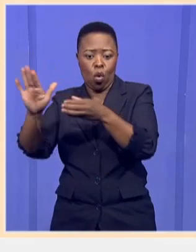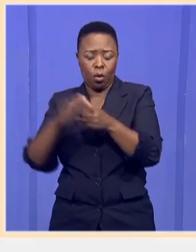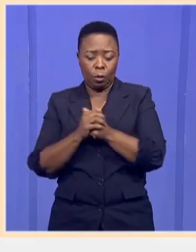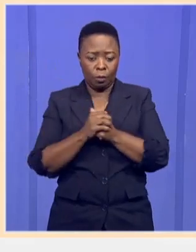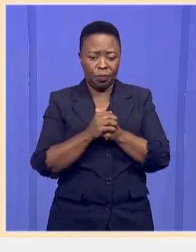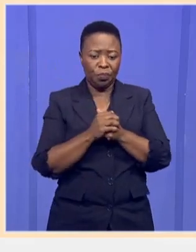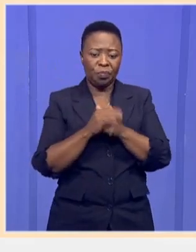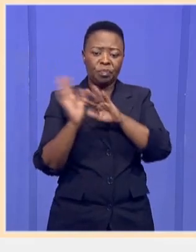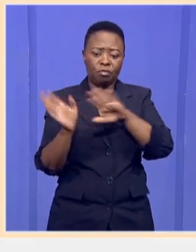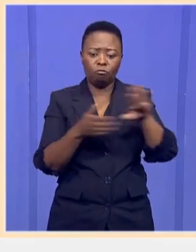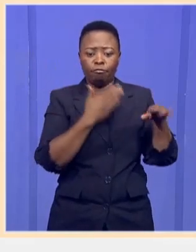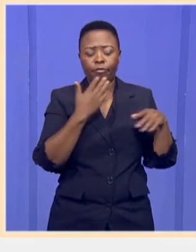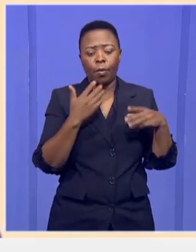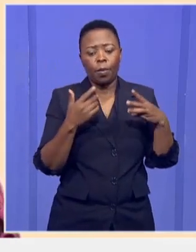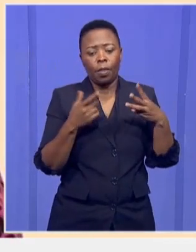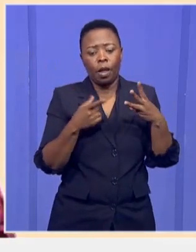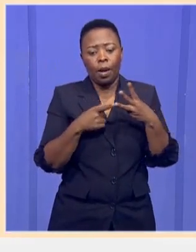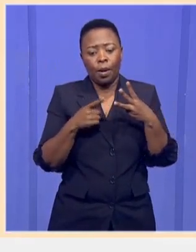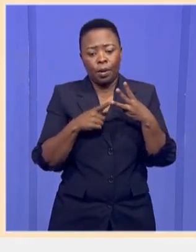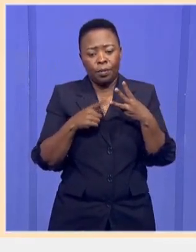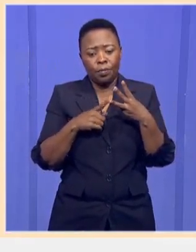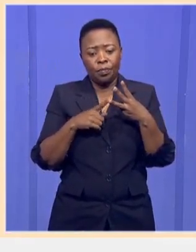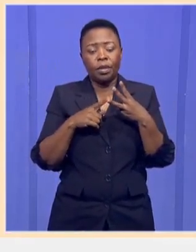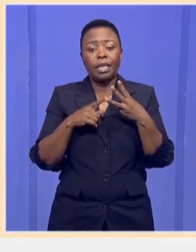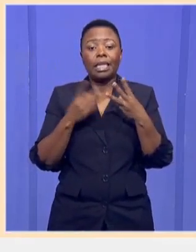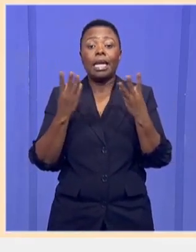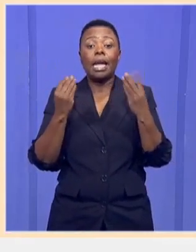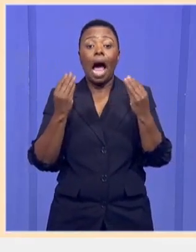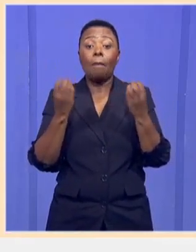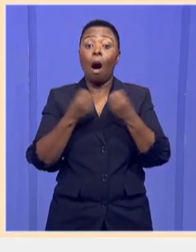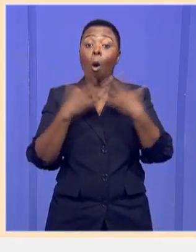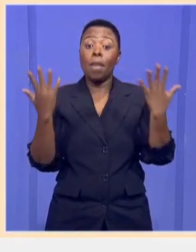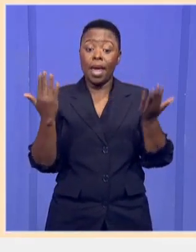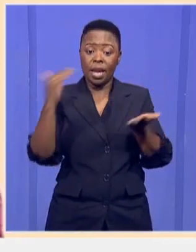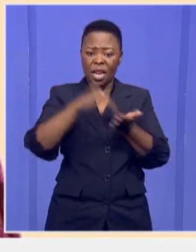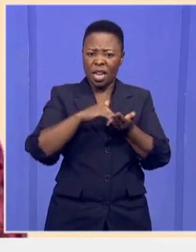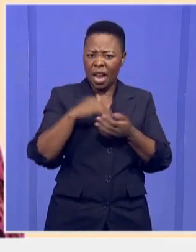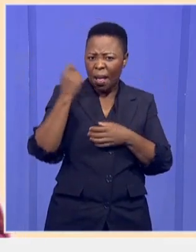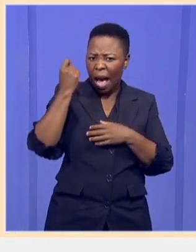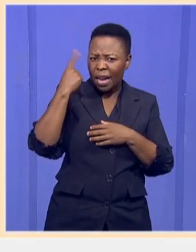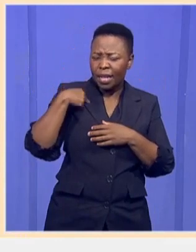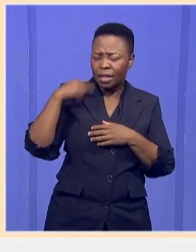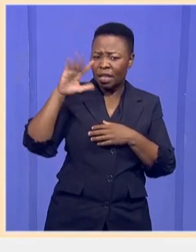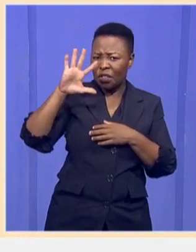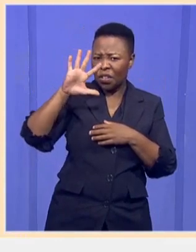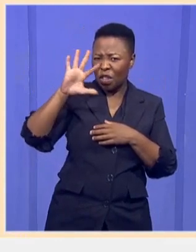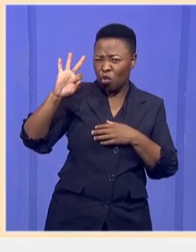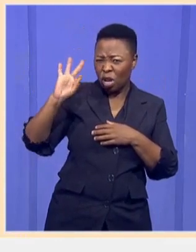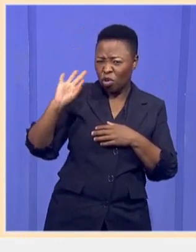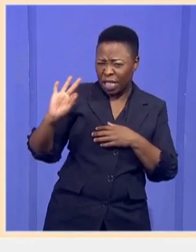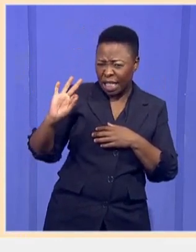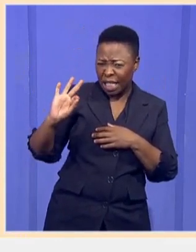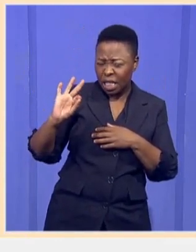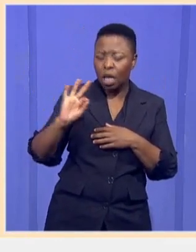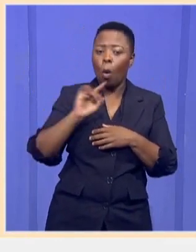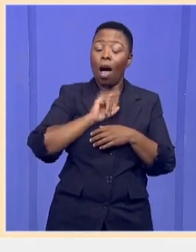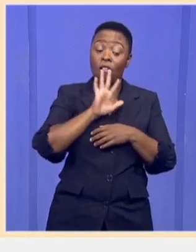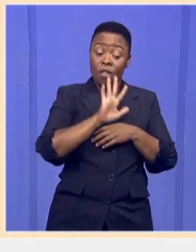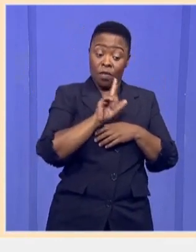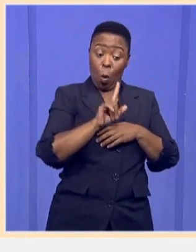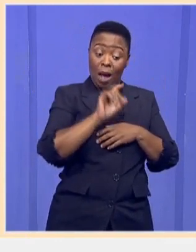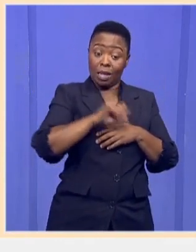On the number that has arrived, I understand it's 53. As I said, 51 are South